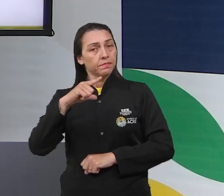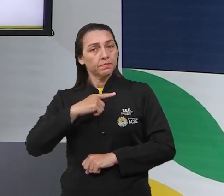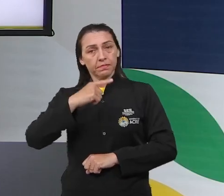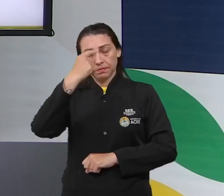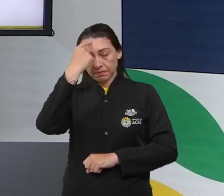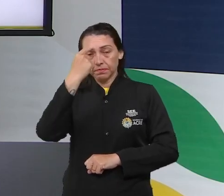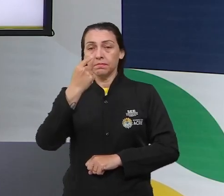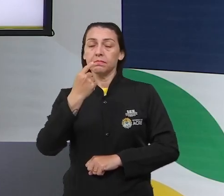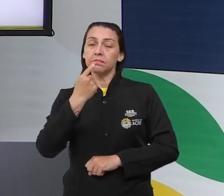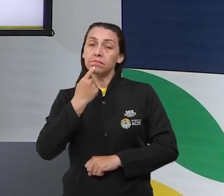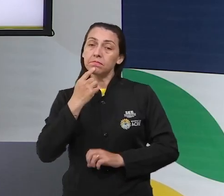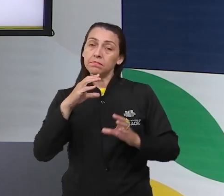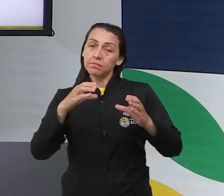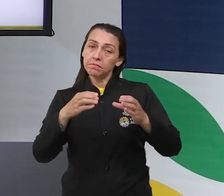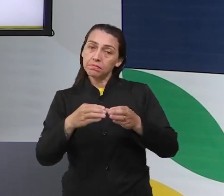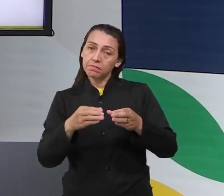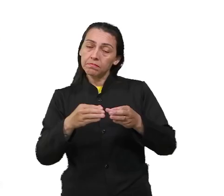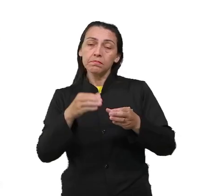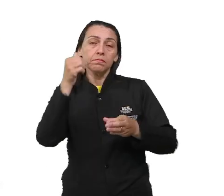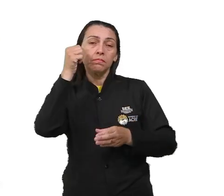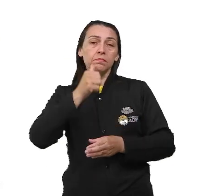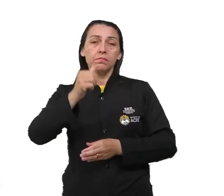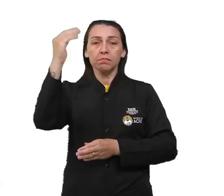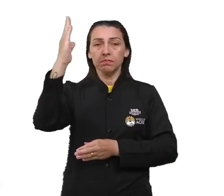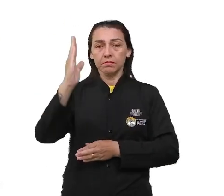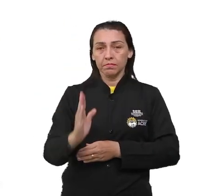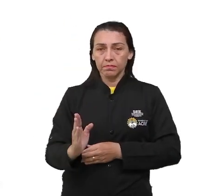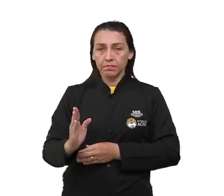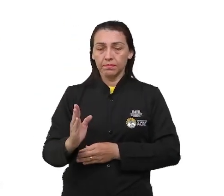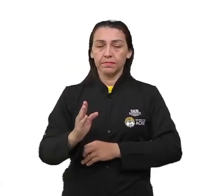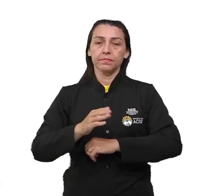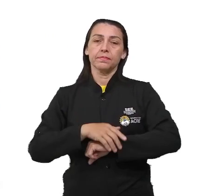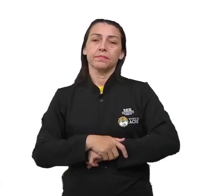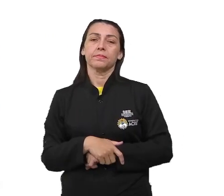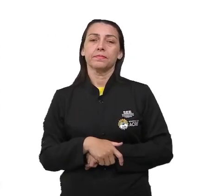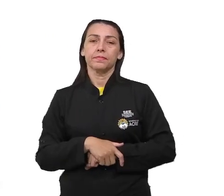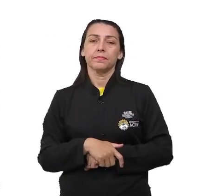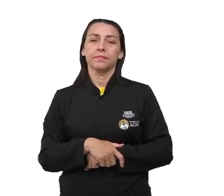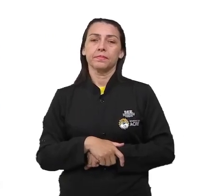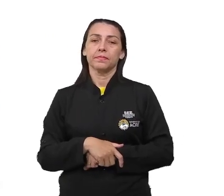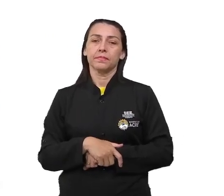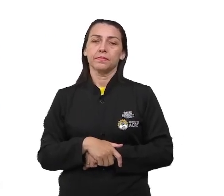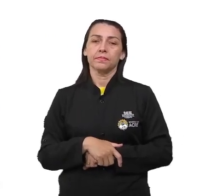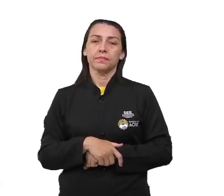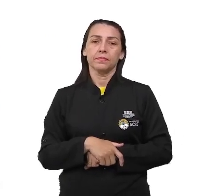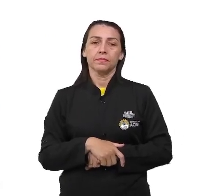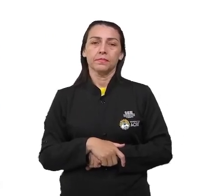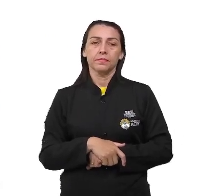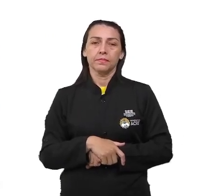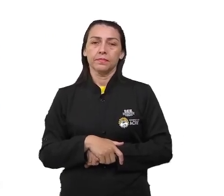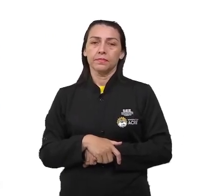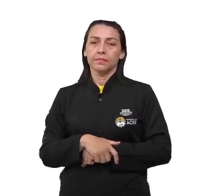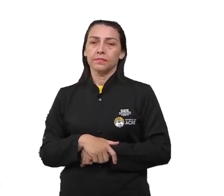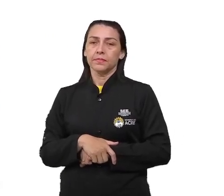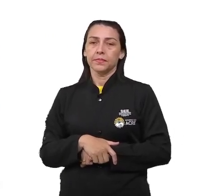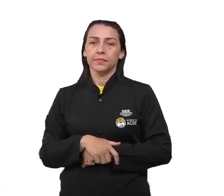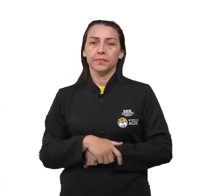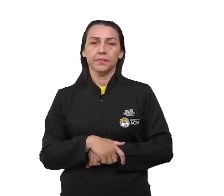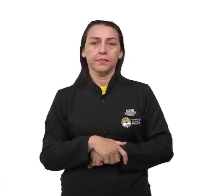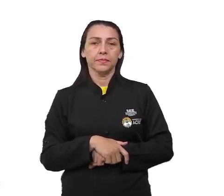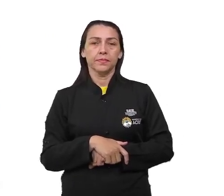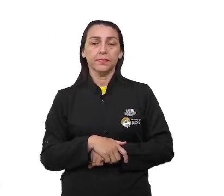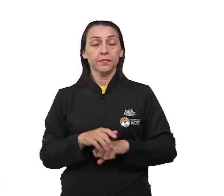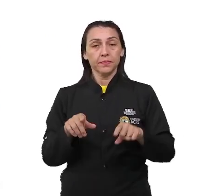imagem da seleção brasileira, que são as jogadoras, né, do nosso país,